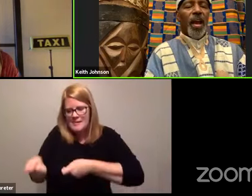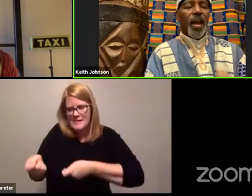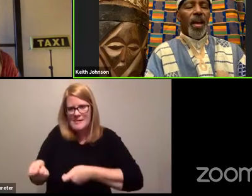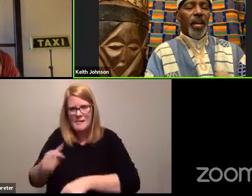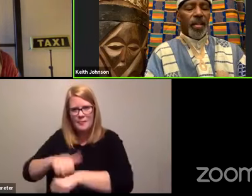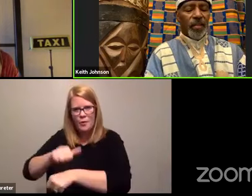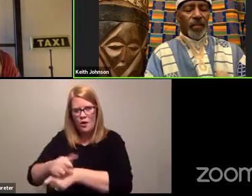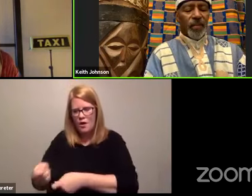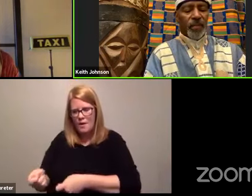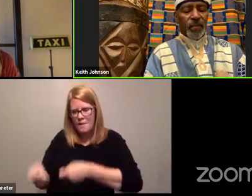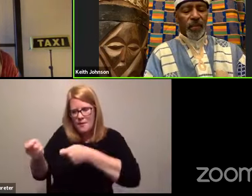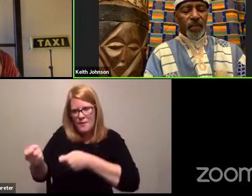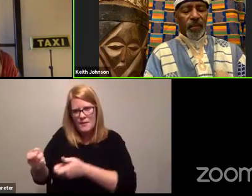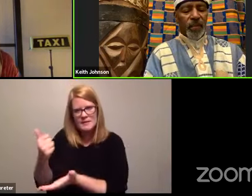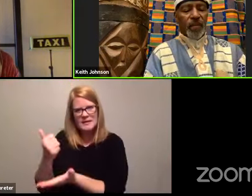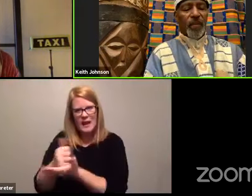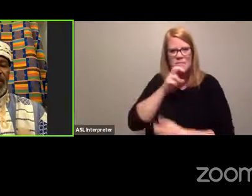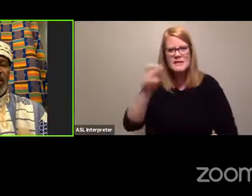and pried.